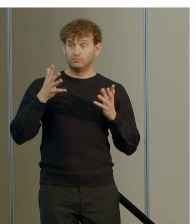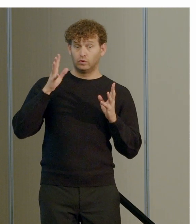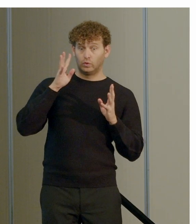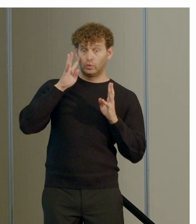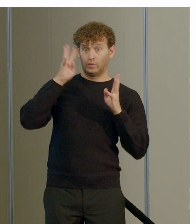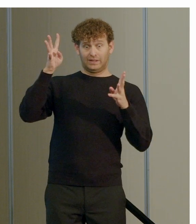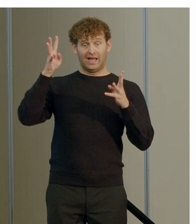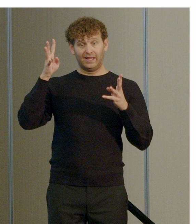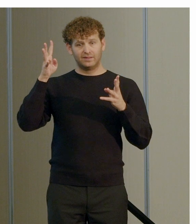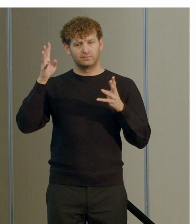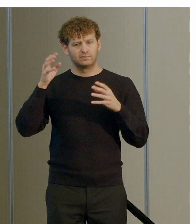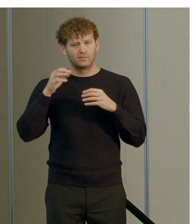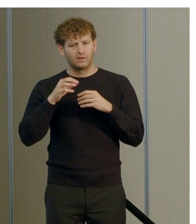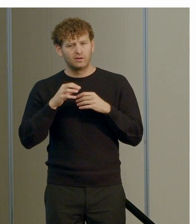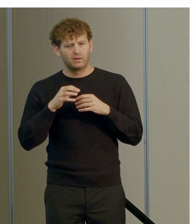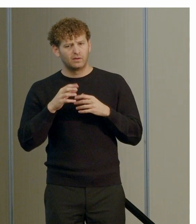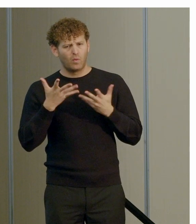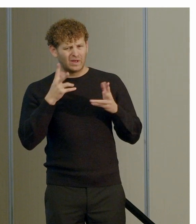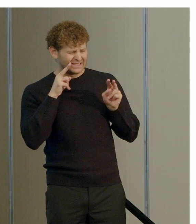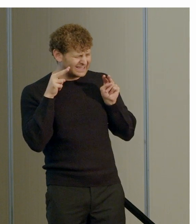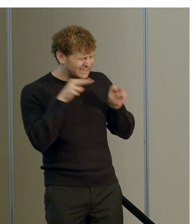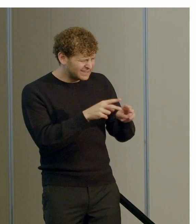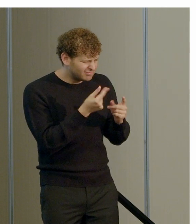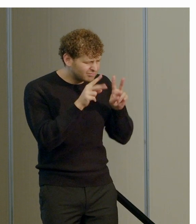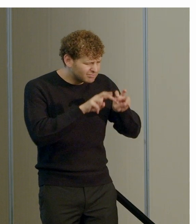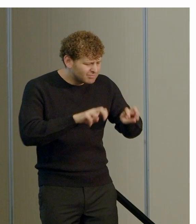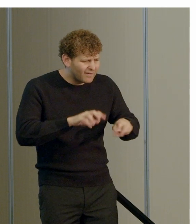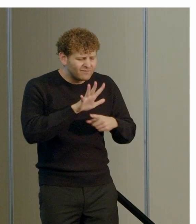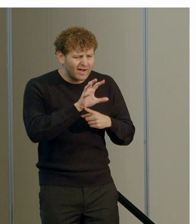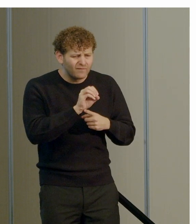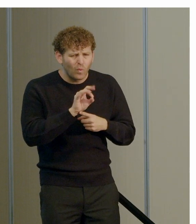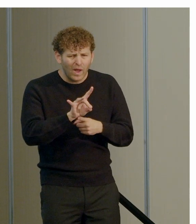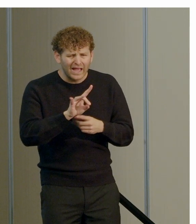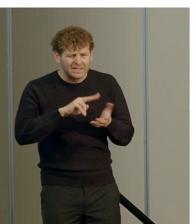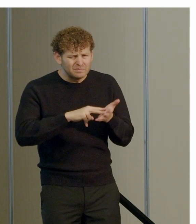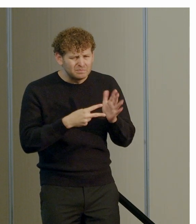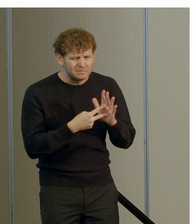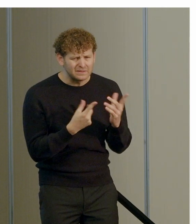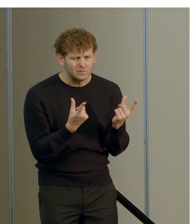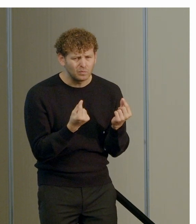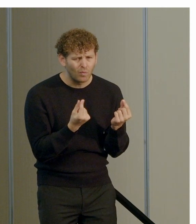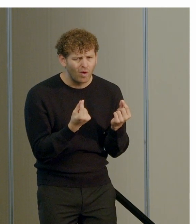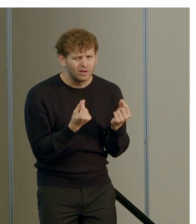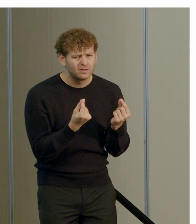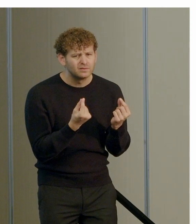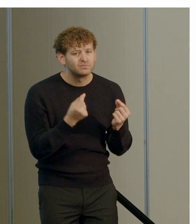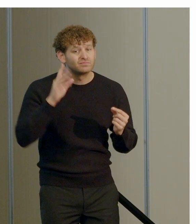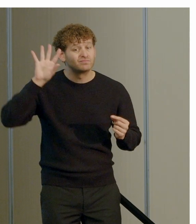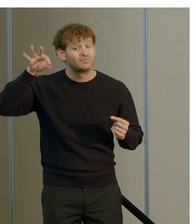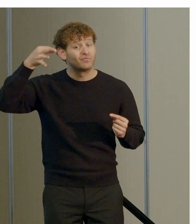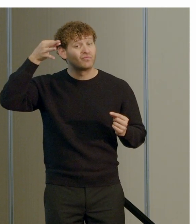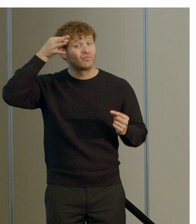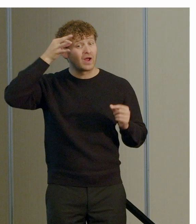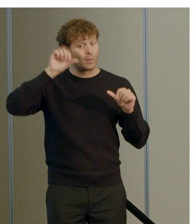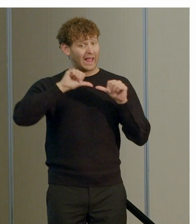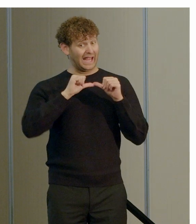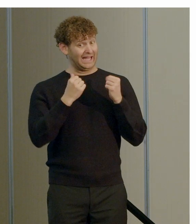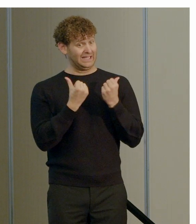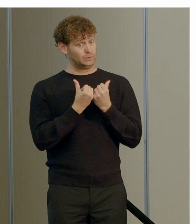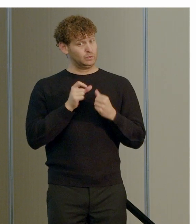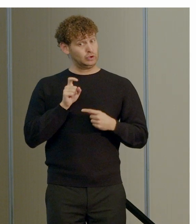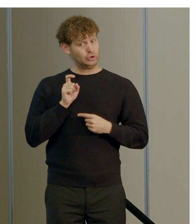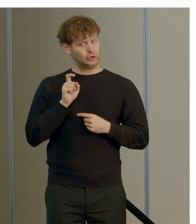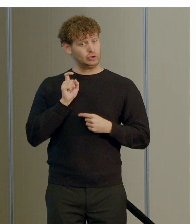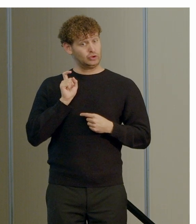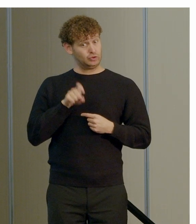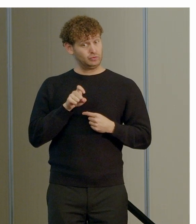what does Section 508 say? It says federal agencies shall buy, build,